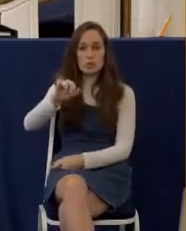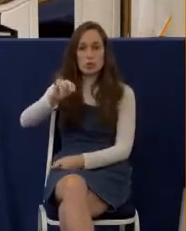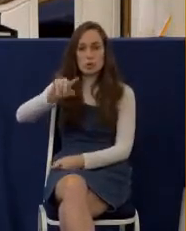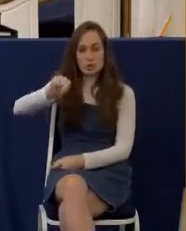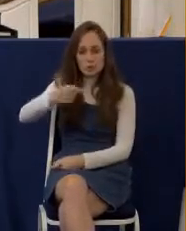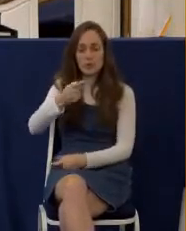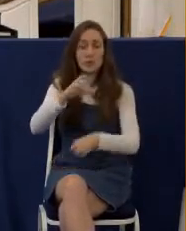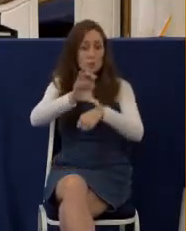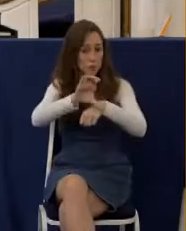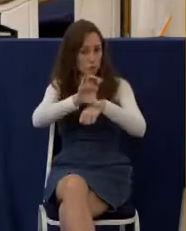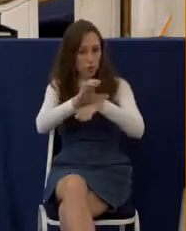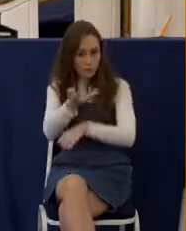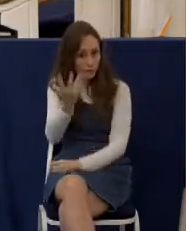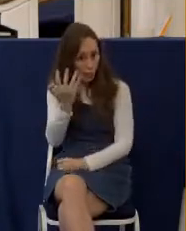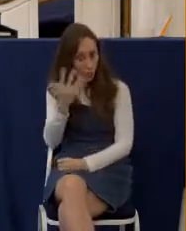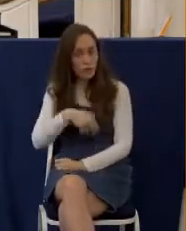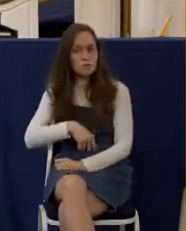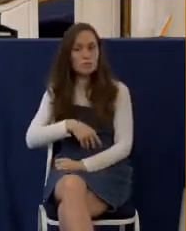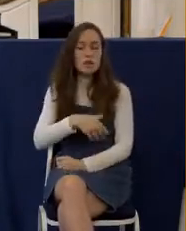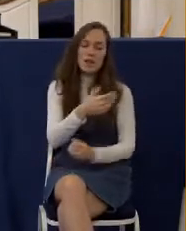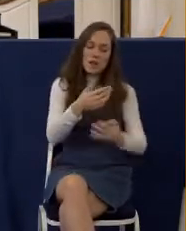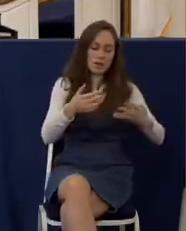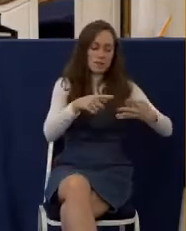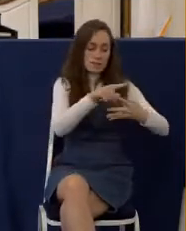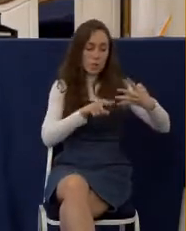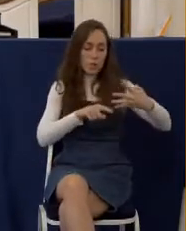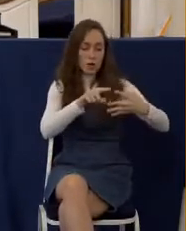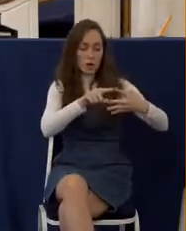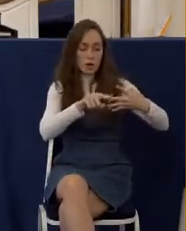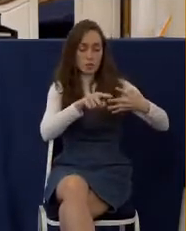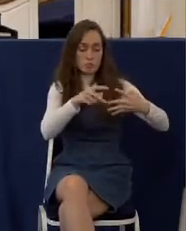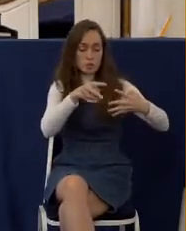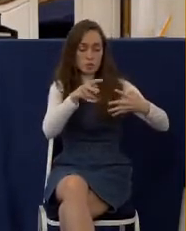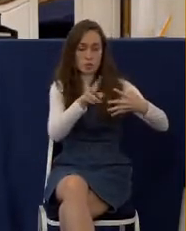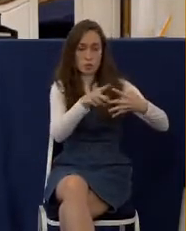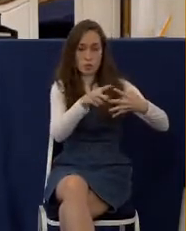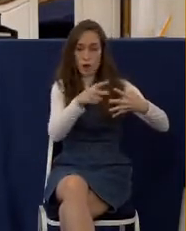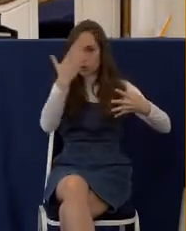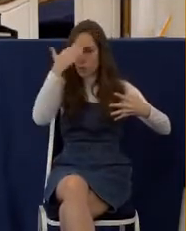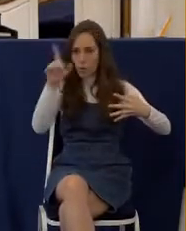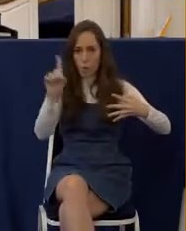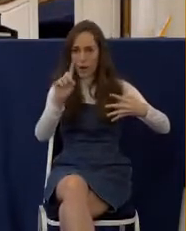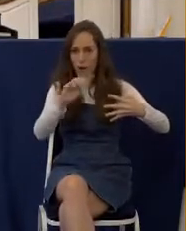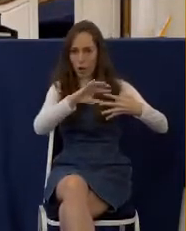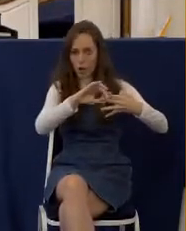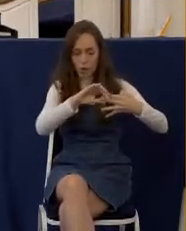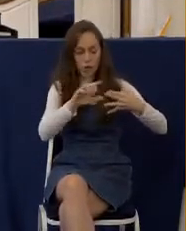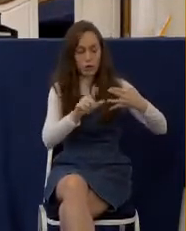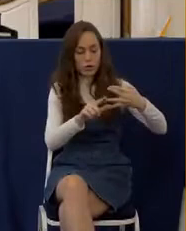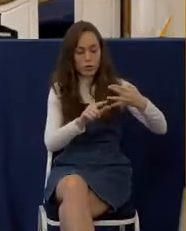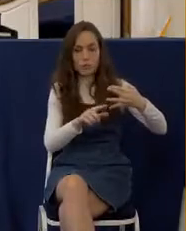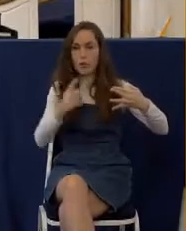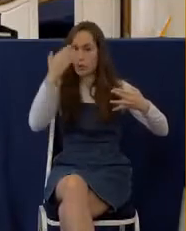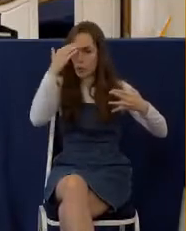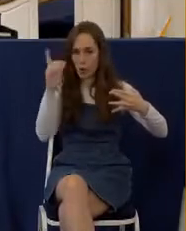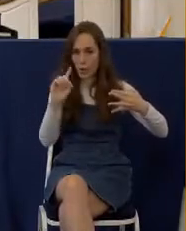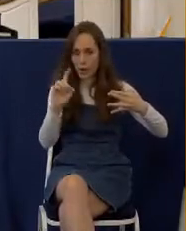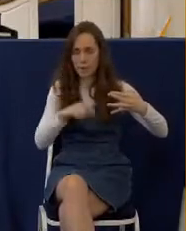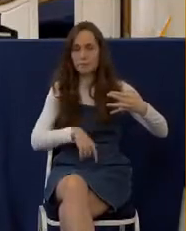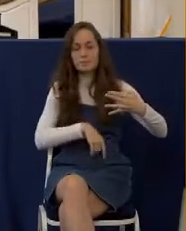four. Two of those letters, we don't know where they are, but we know that he wrote these letters. And in, we could call it letter